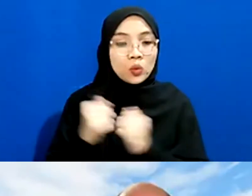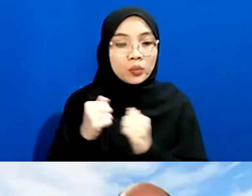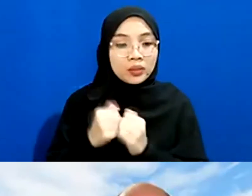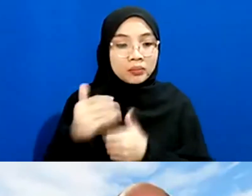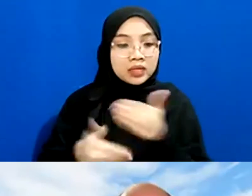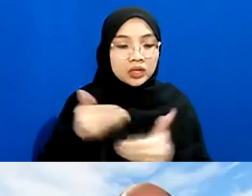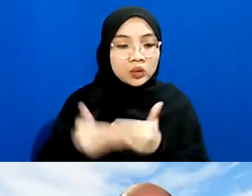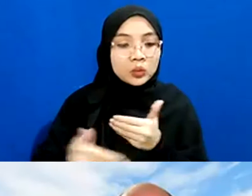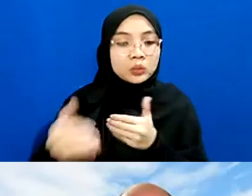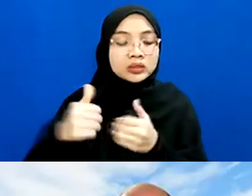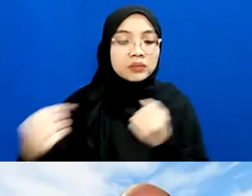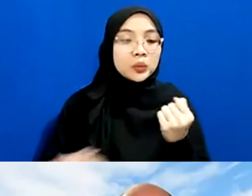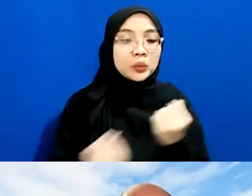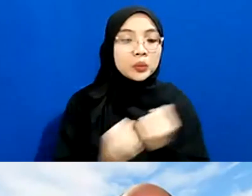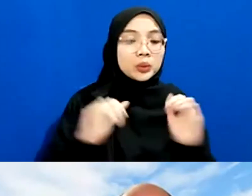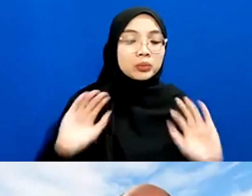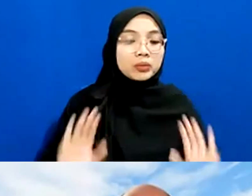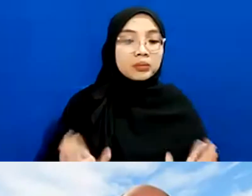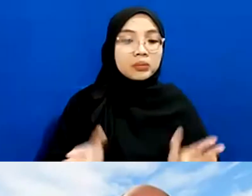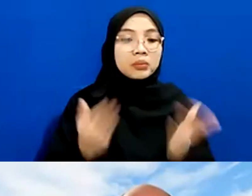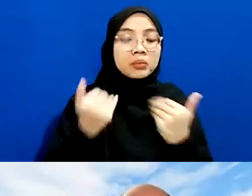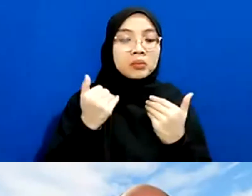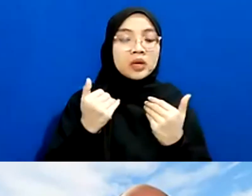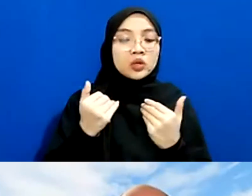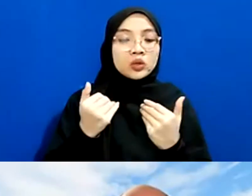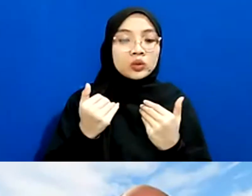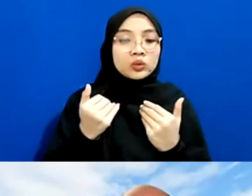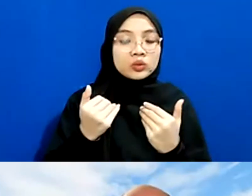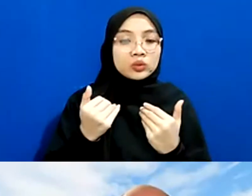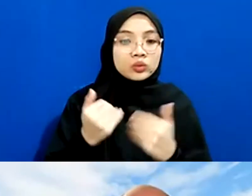in developing important